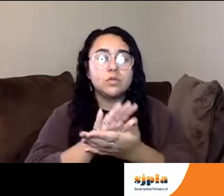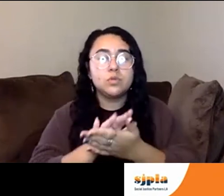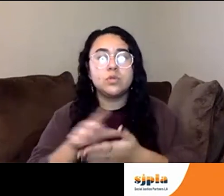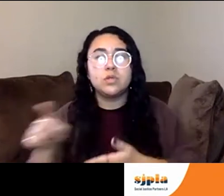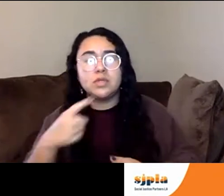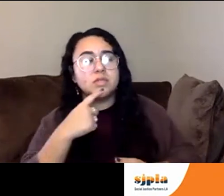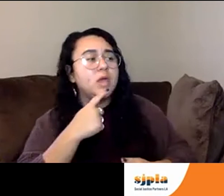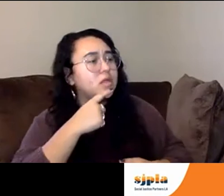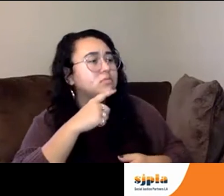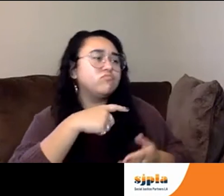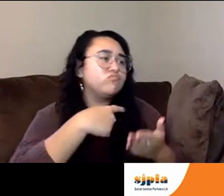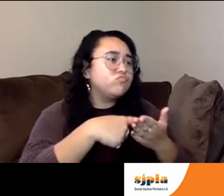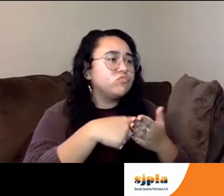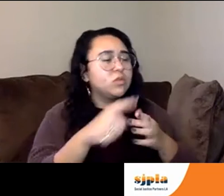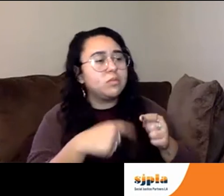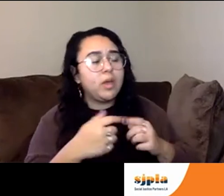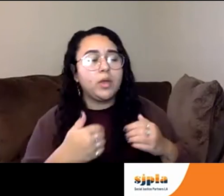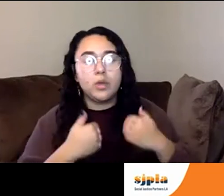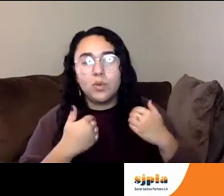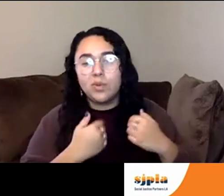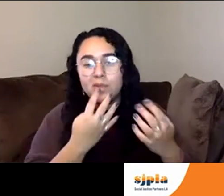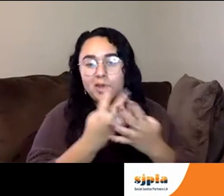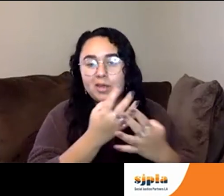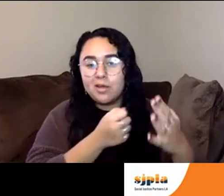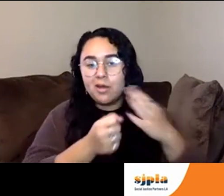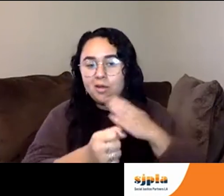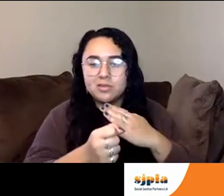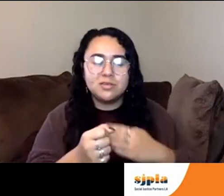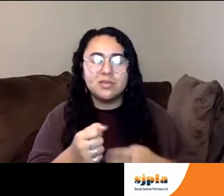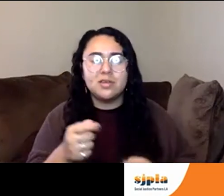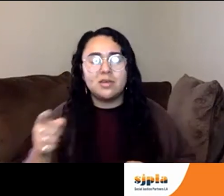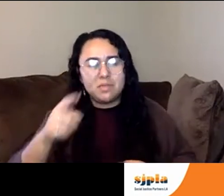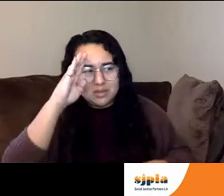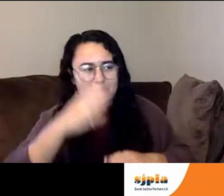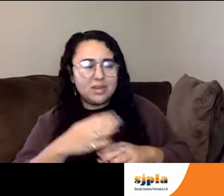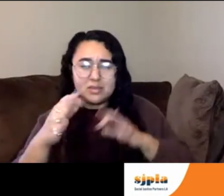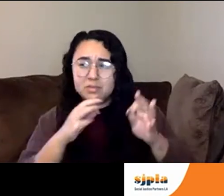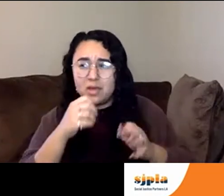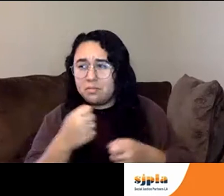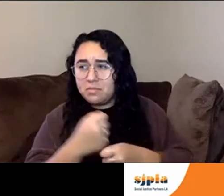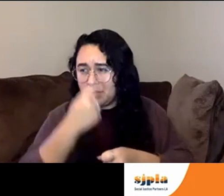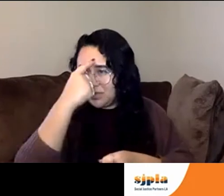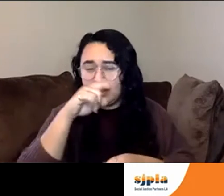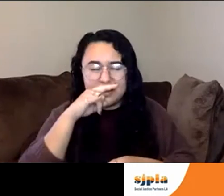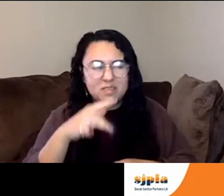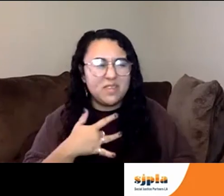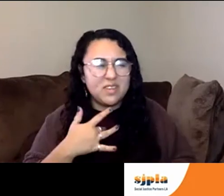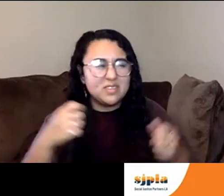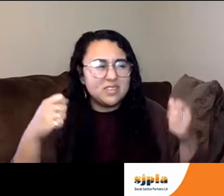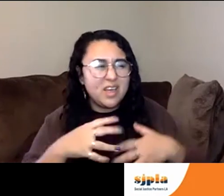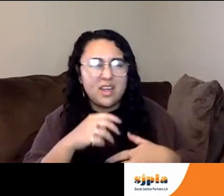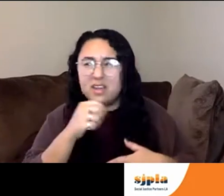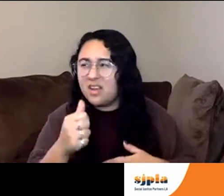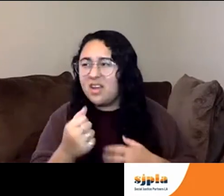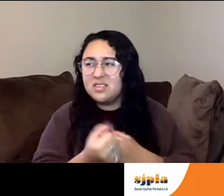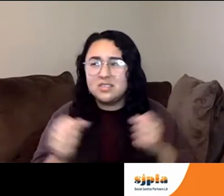expect to have that conversation with him. And he explained that it just doesn't make sense for kids to feel scared and unsafe and locked up